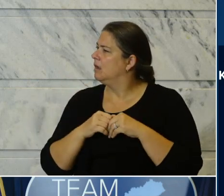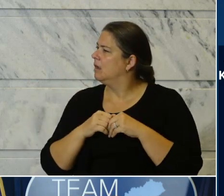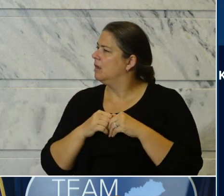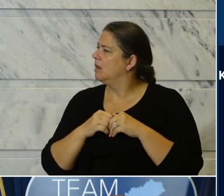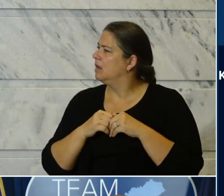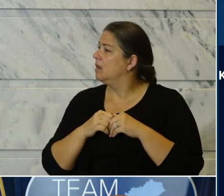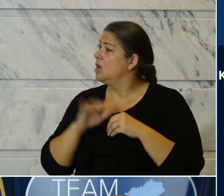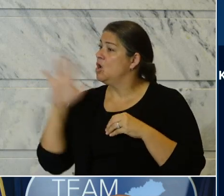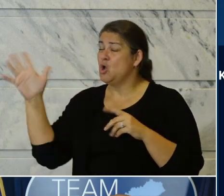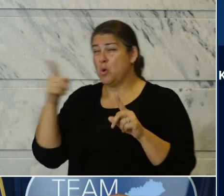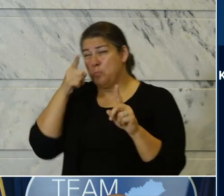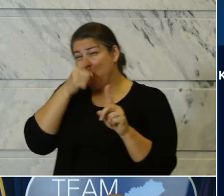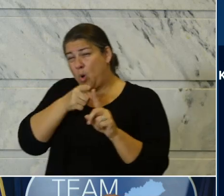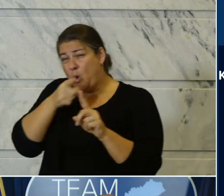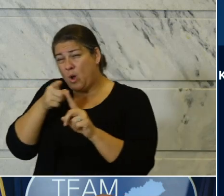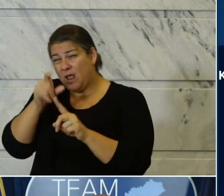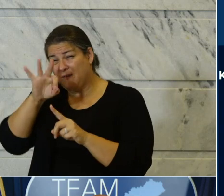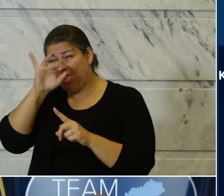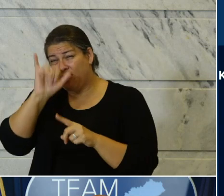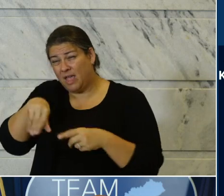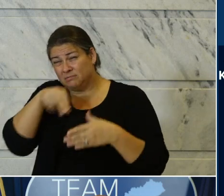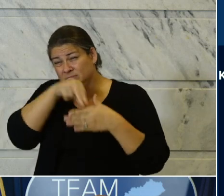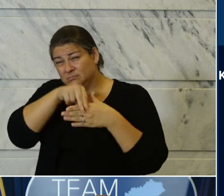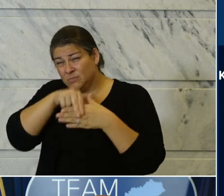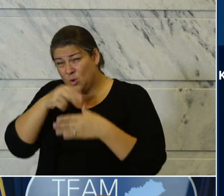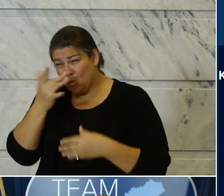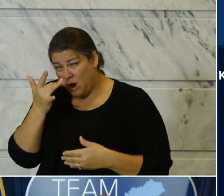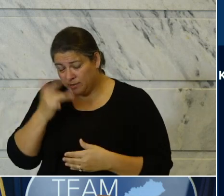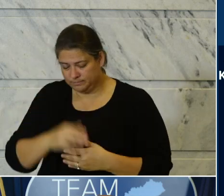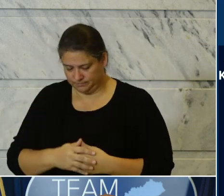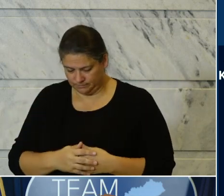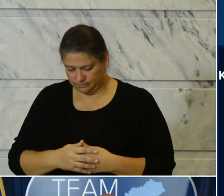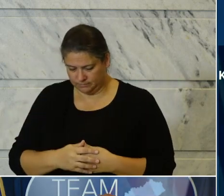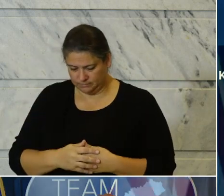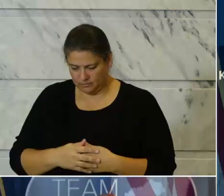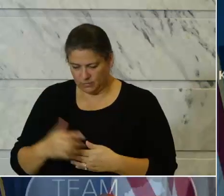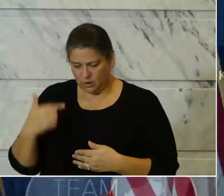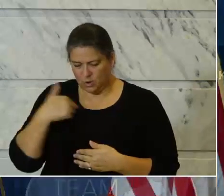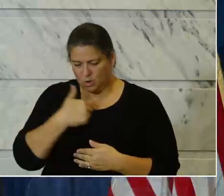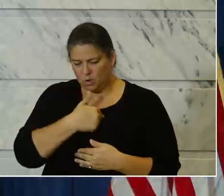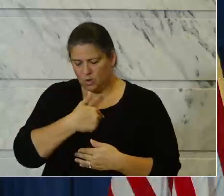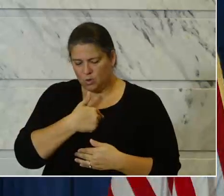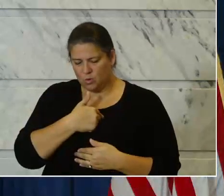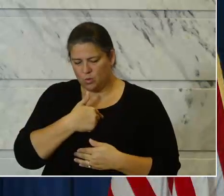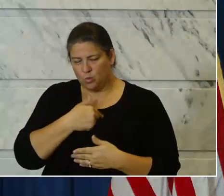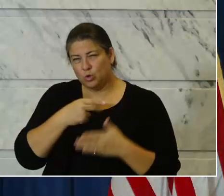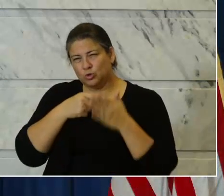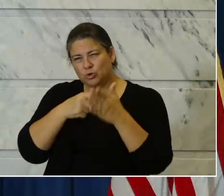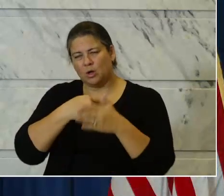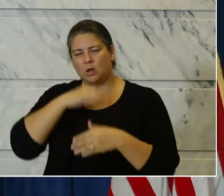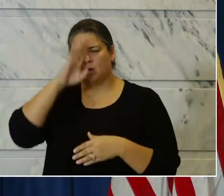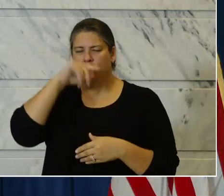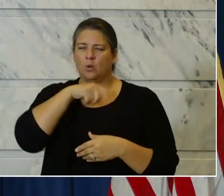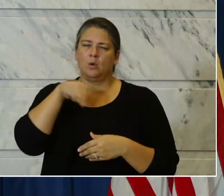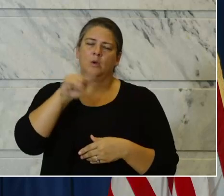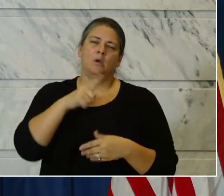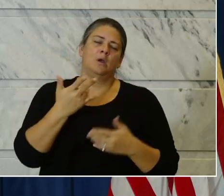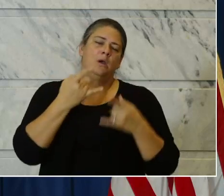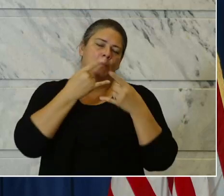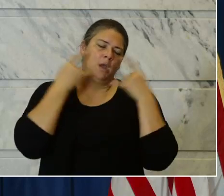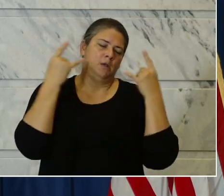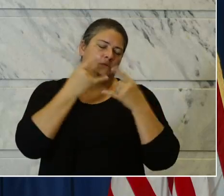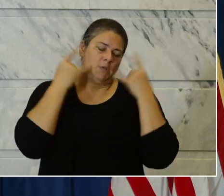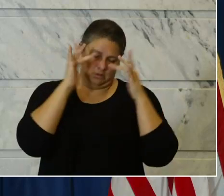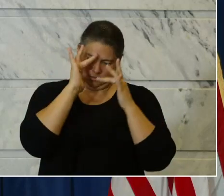my points in showing these slides are, we know what works. I know it's fatiguing. I know that the public's tired with